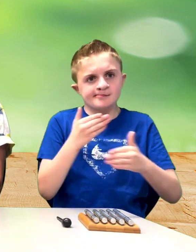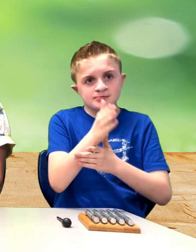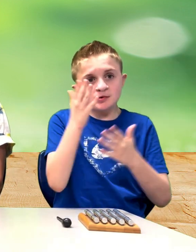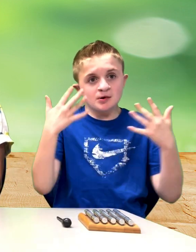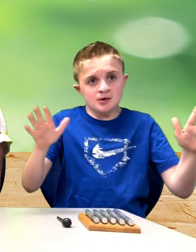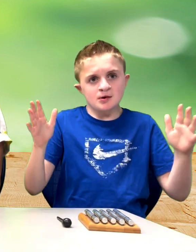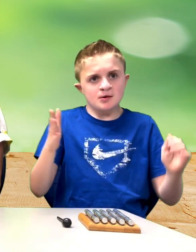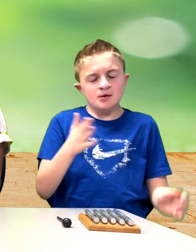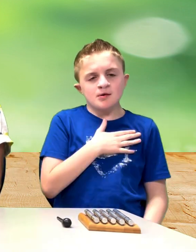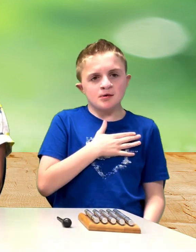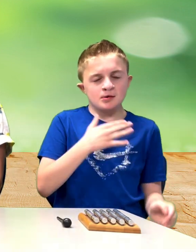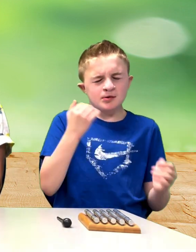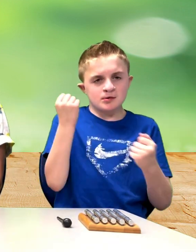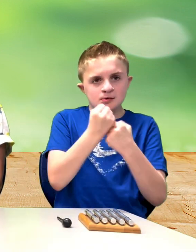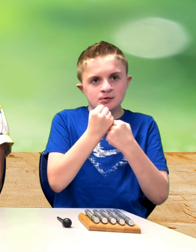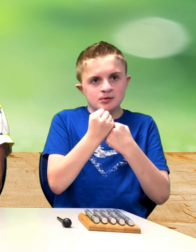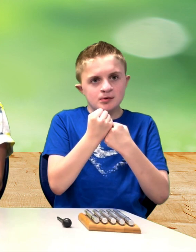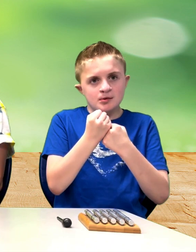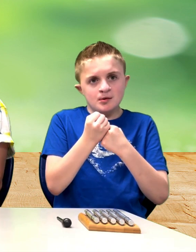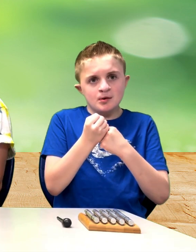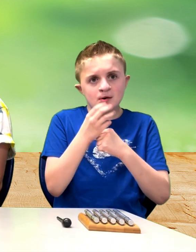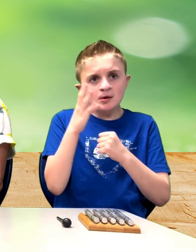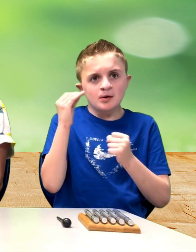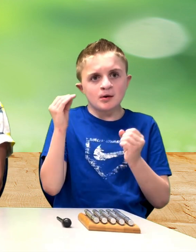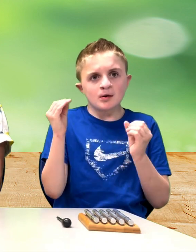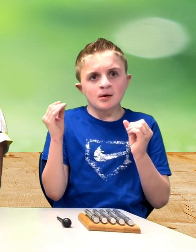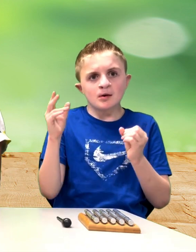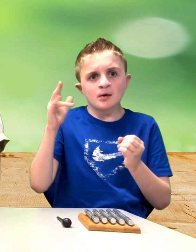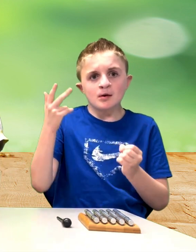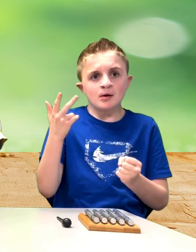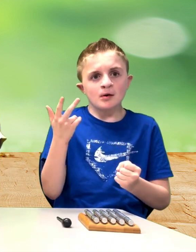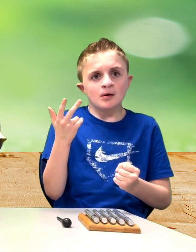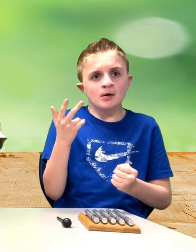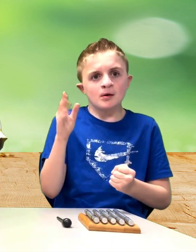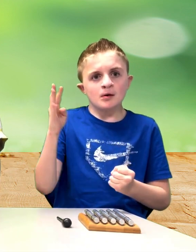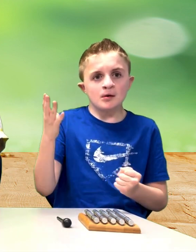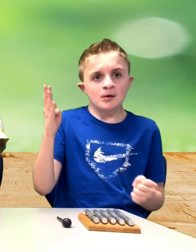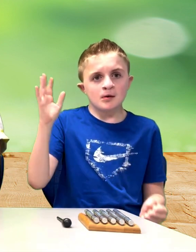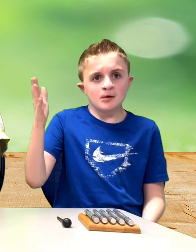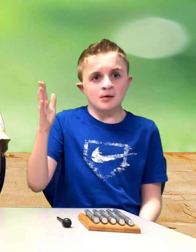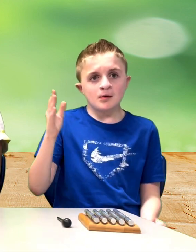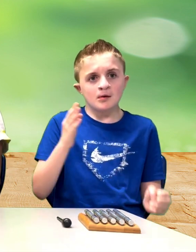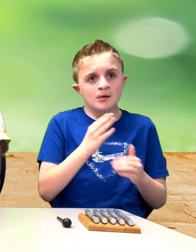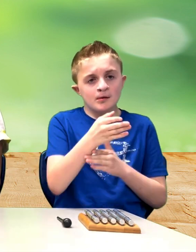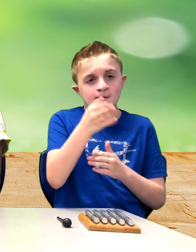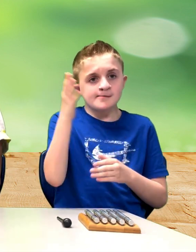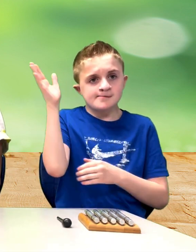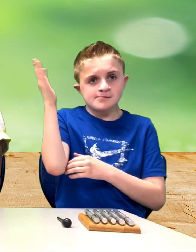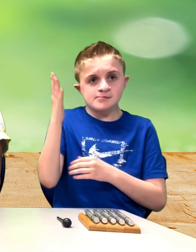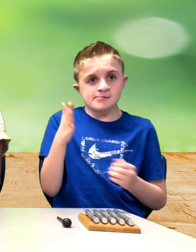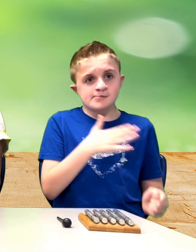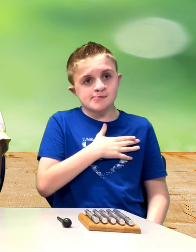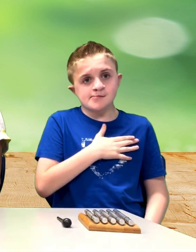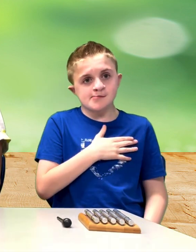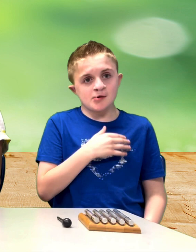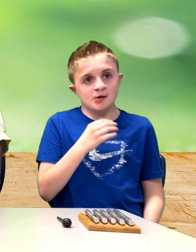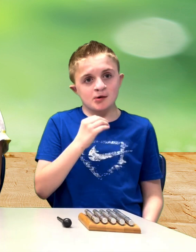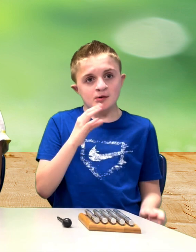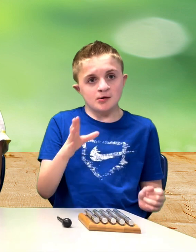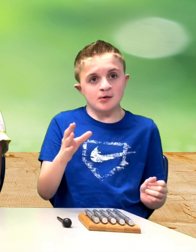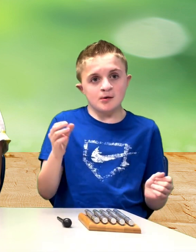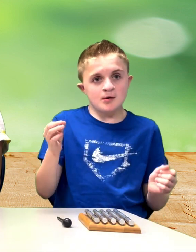And third, fourth, and fifth, stay tuned after the pledge for our student council